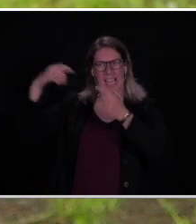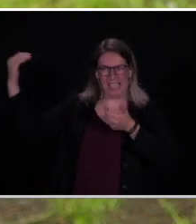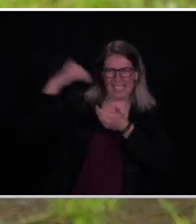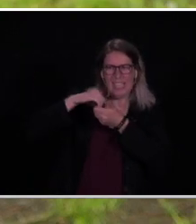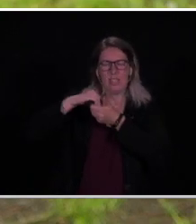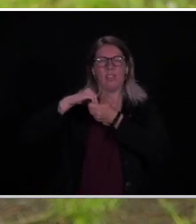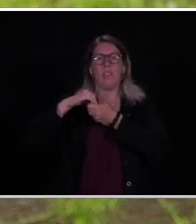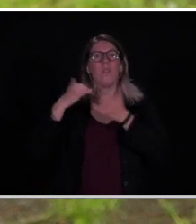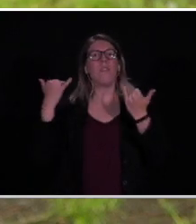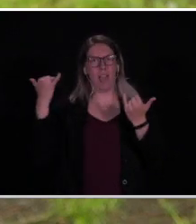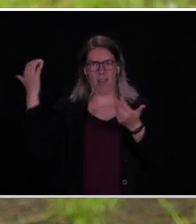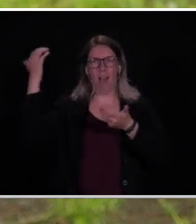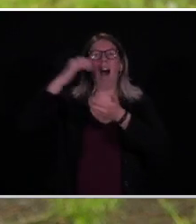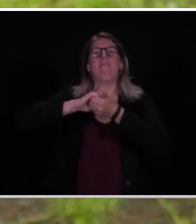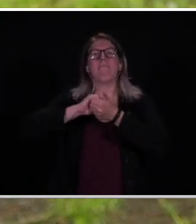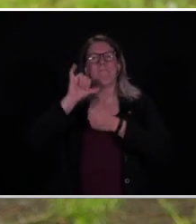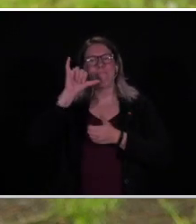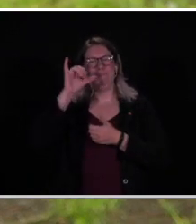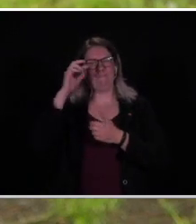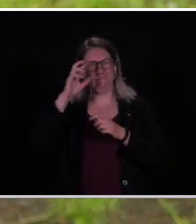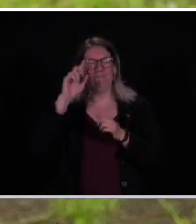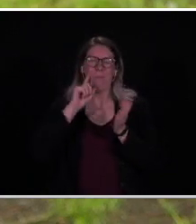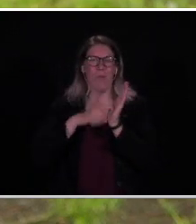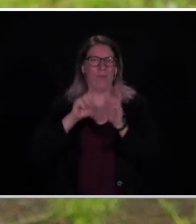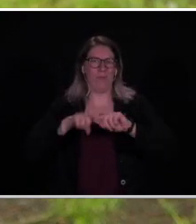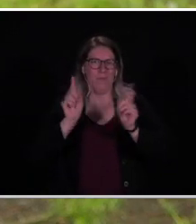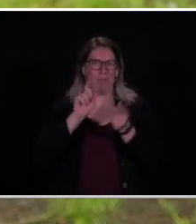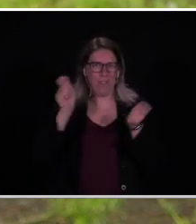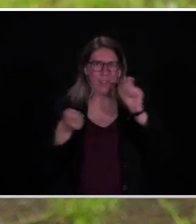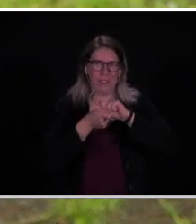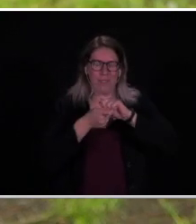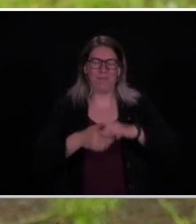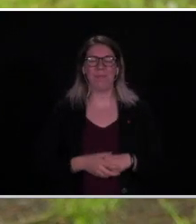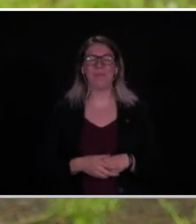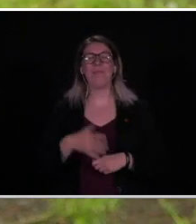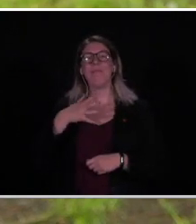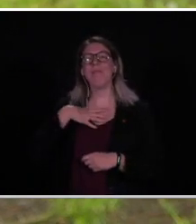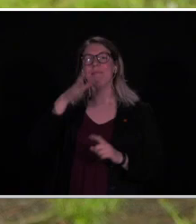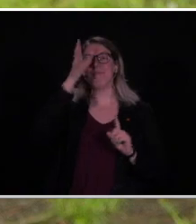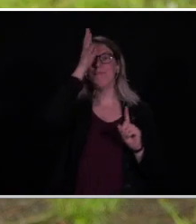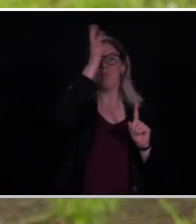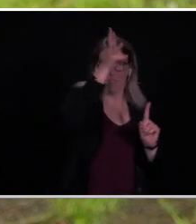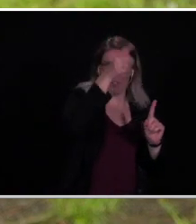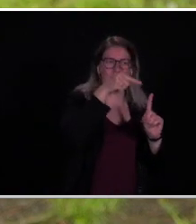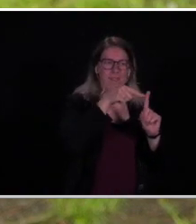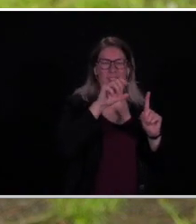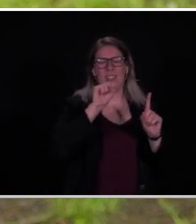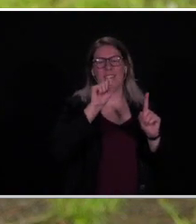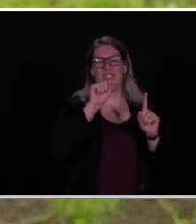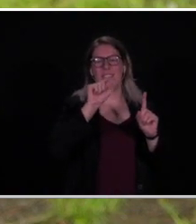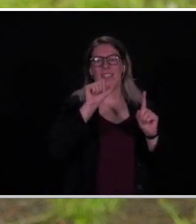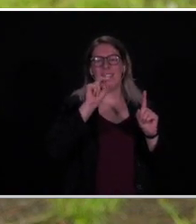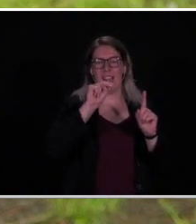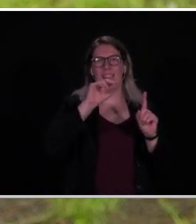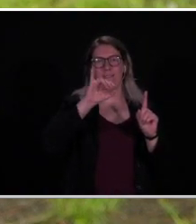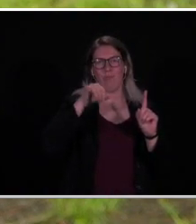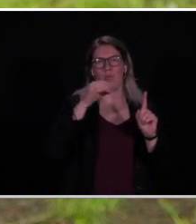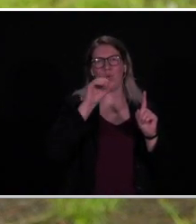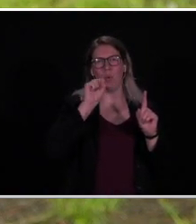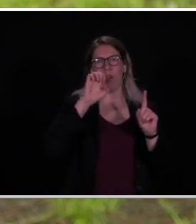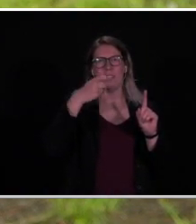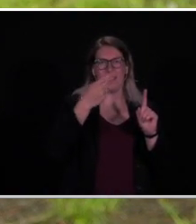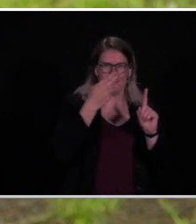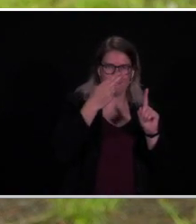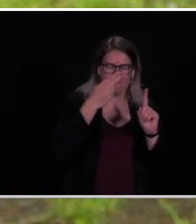So my grandfather, my maternal grandfather, is the late Stan Joseph from the Squamish